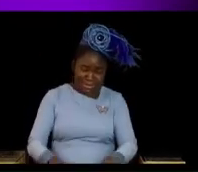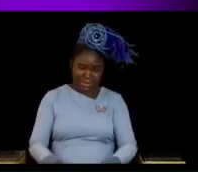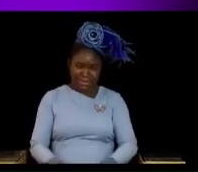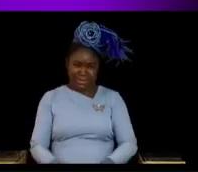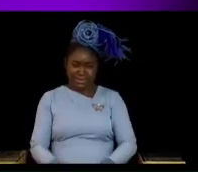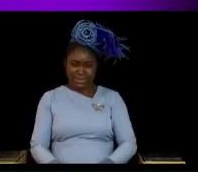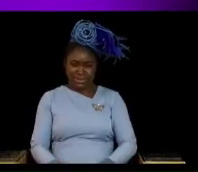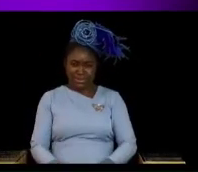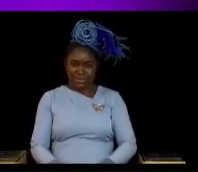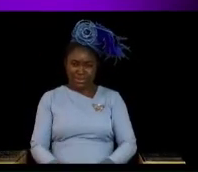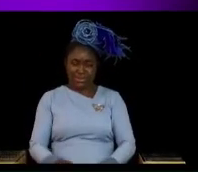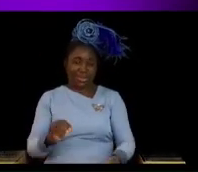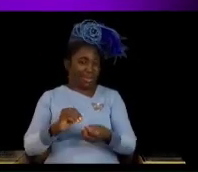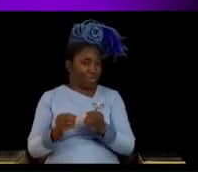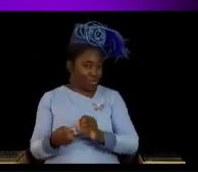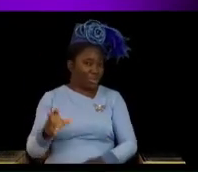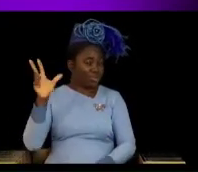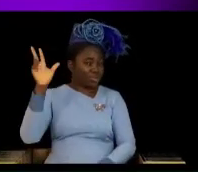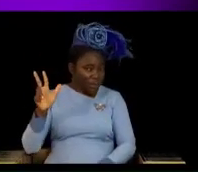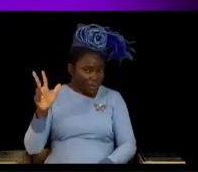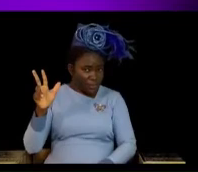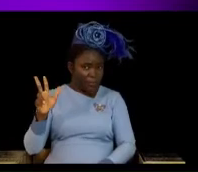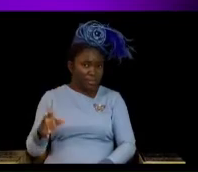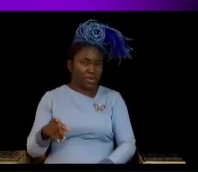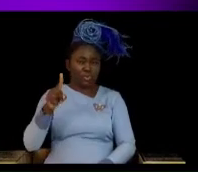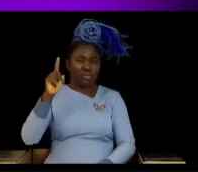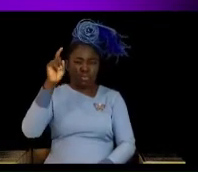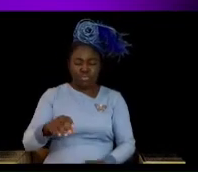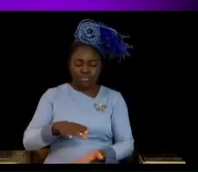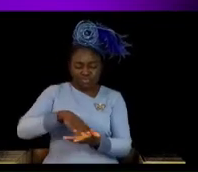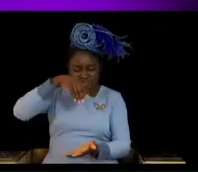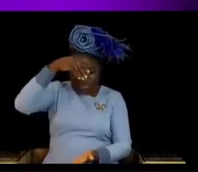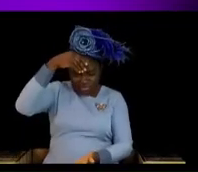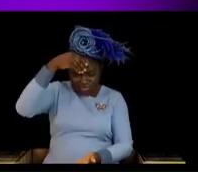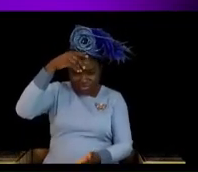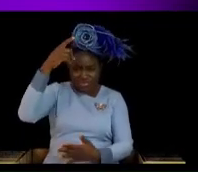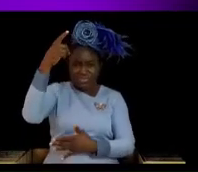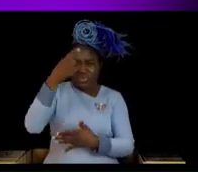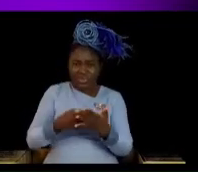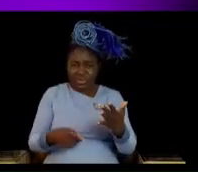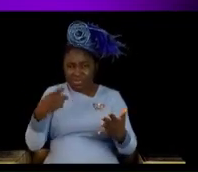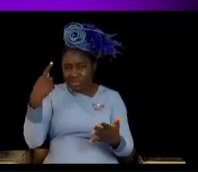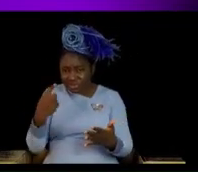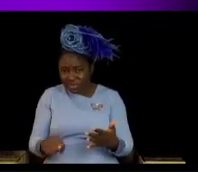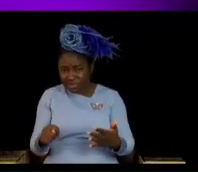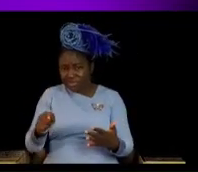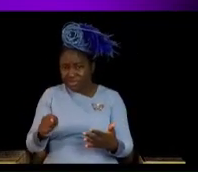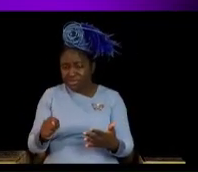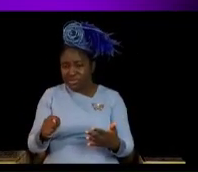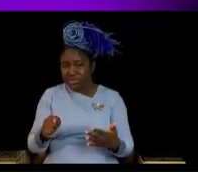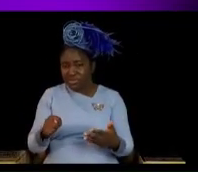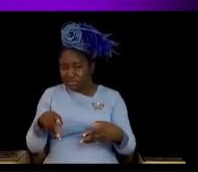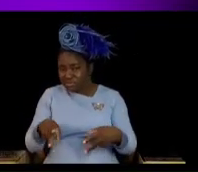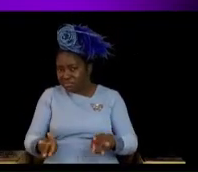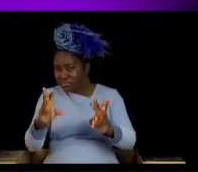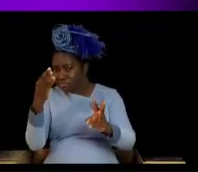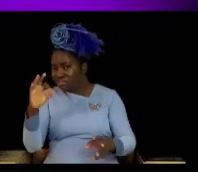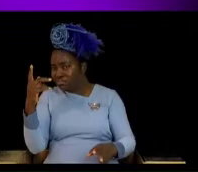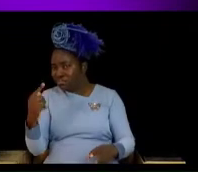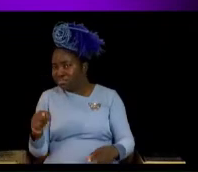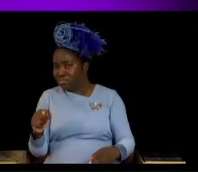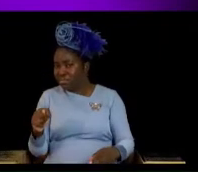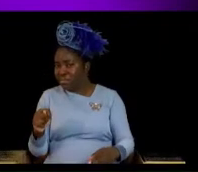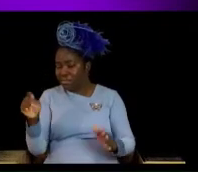objectives of the enemy are. Why are they attacking